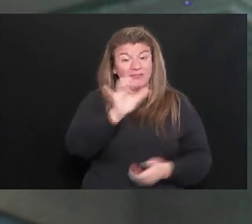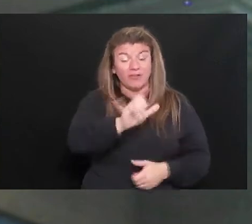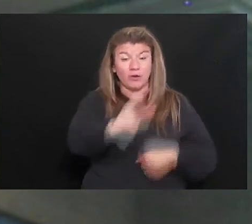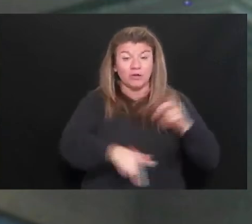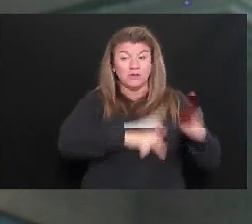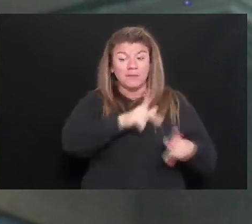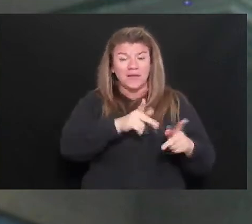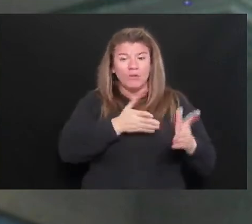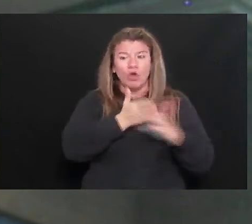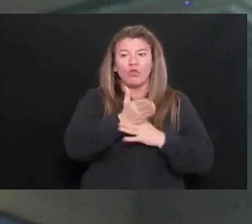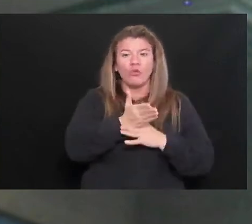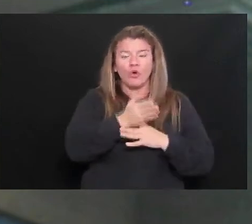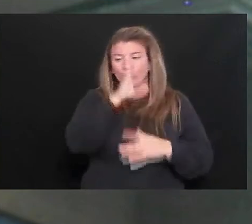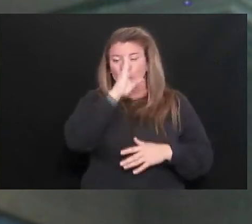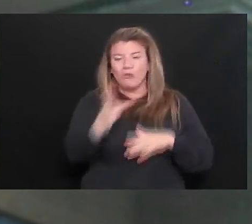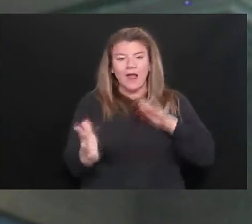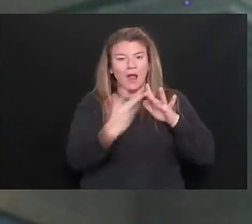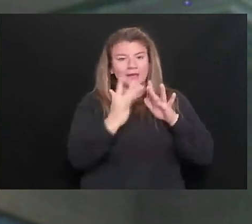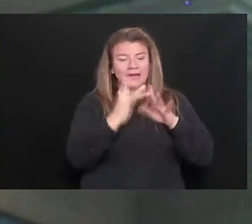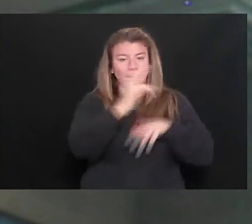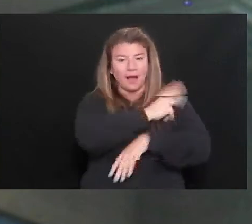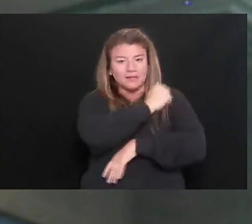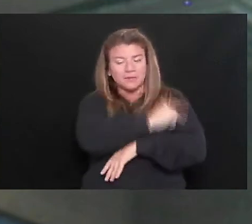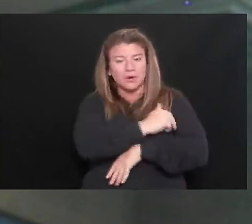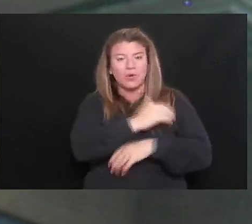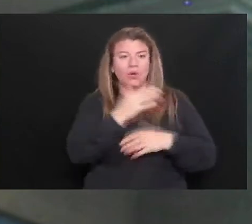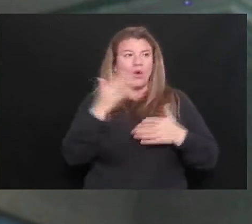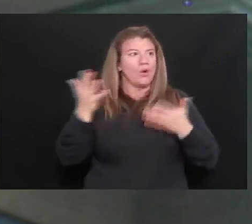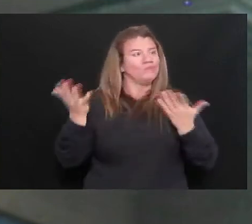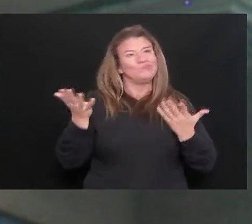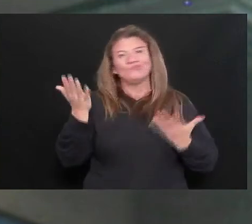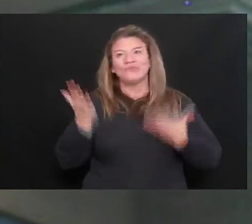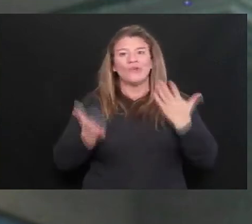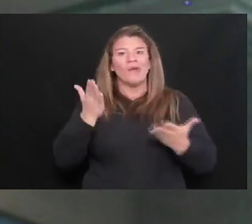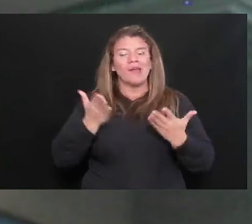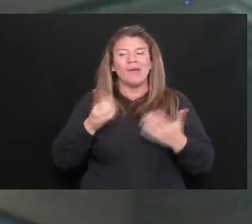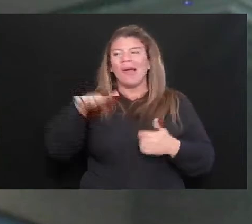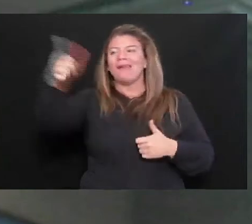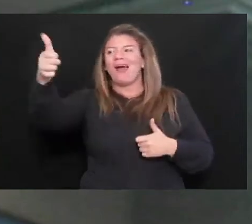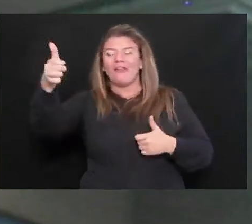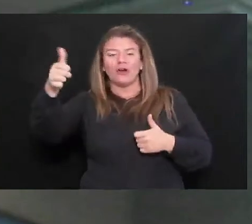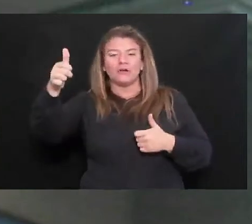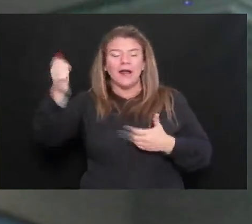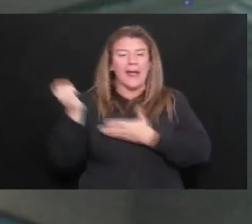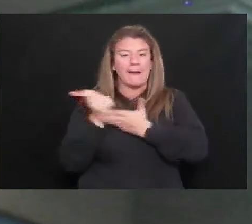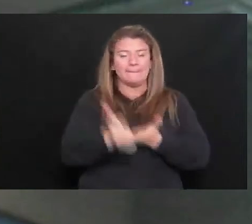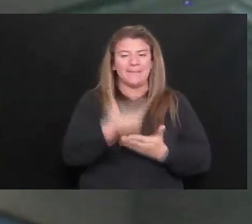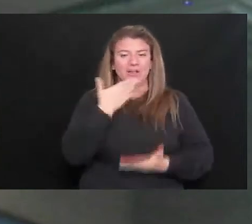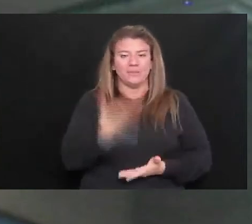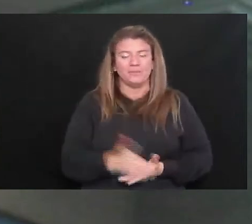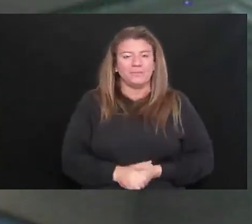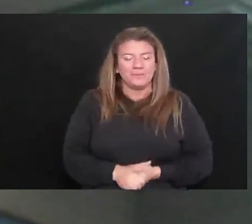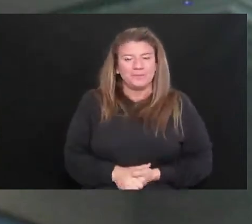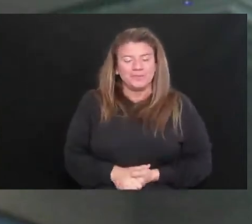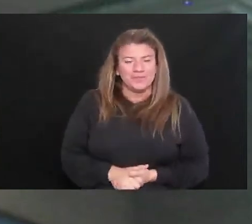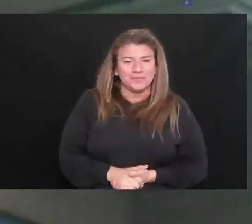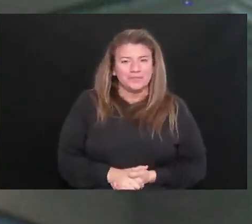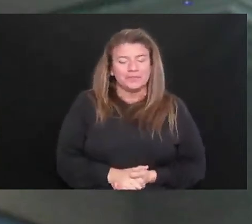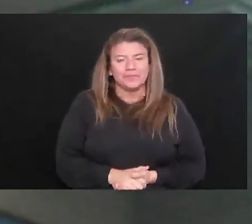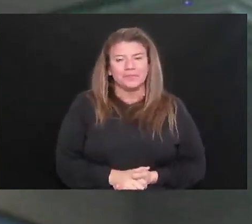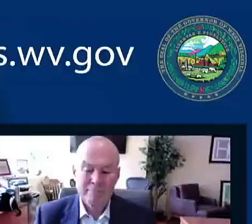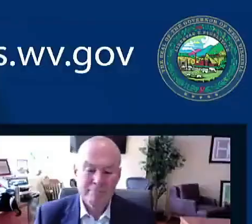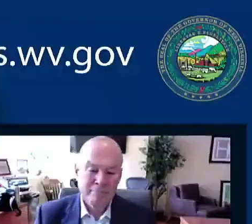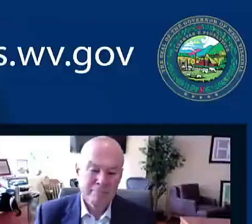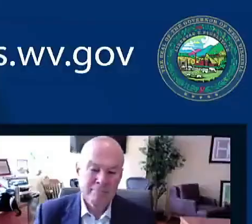through direct contact at the hospital, or maybe through a secondary source? Thank you.